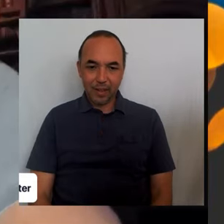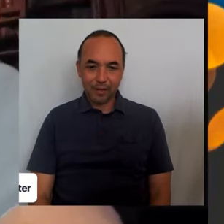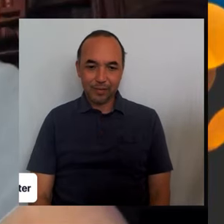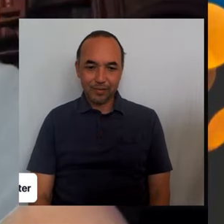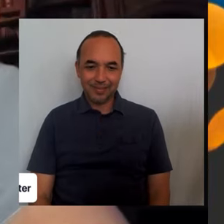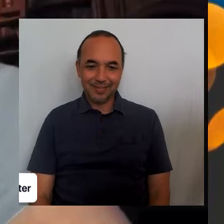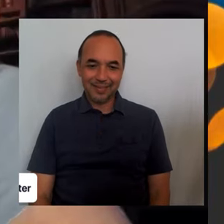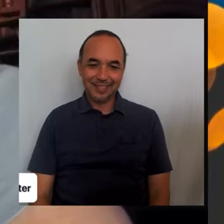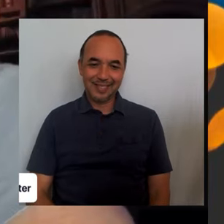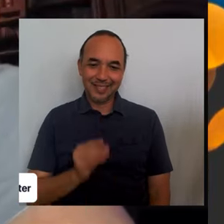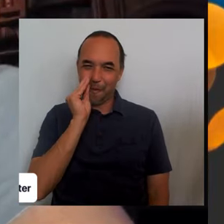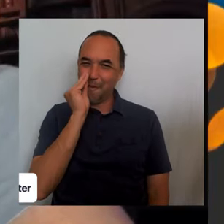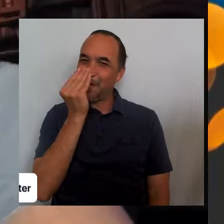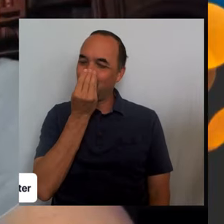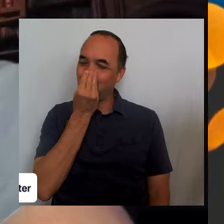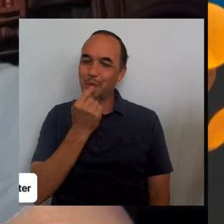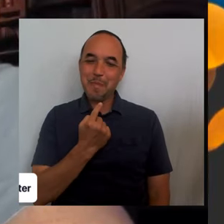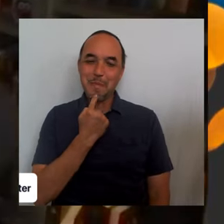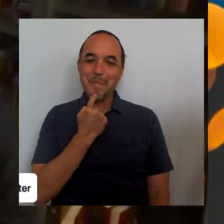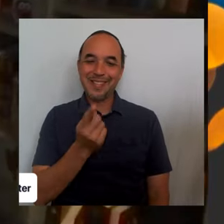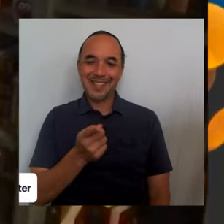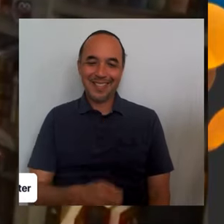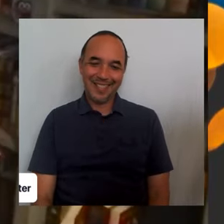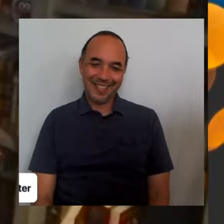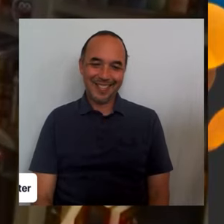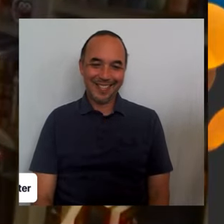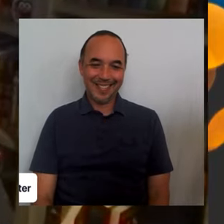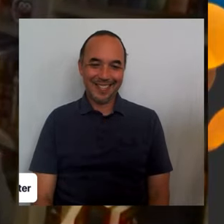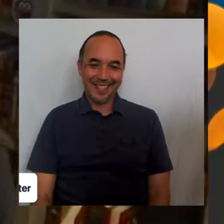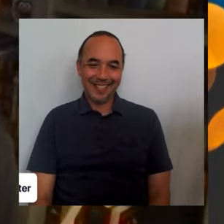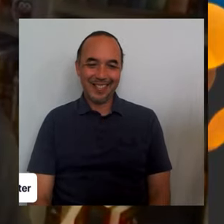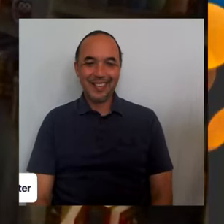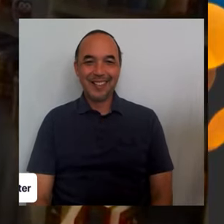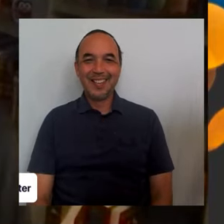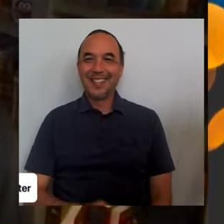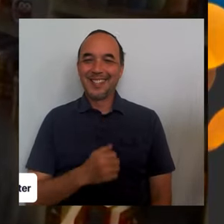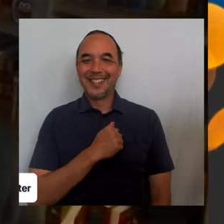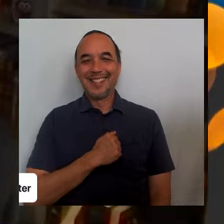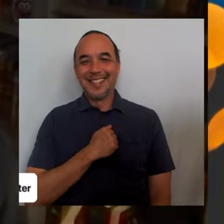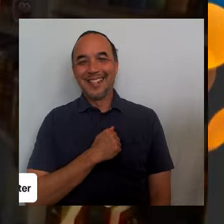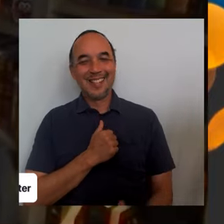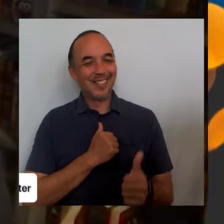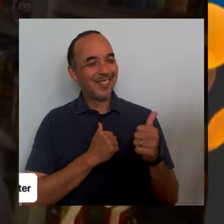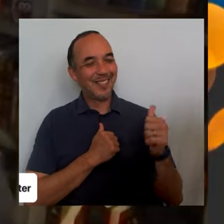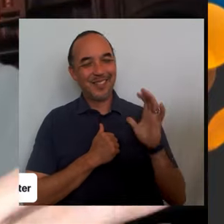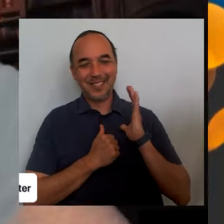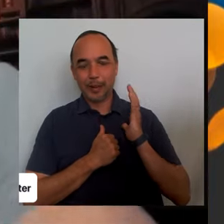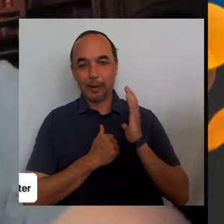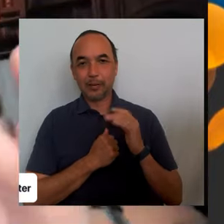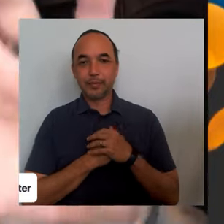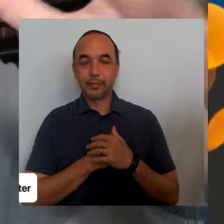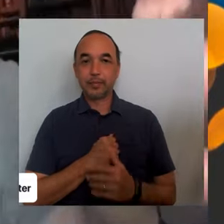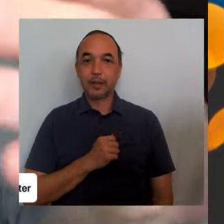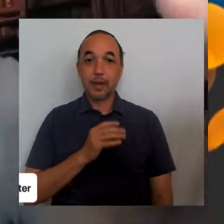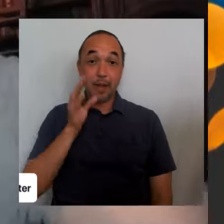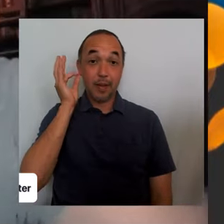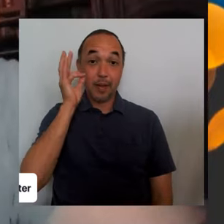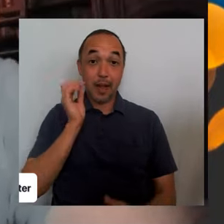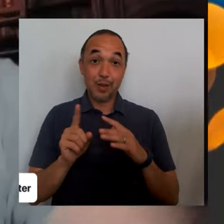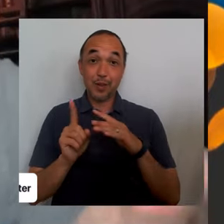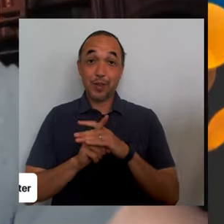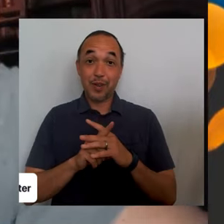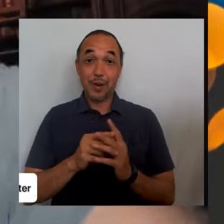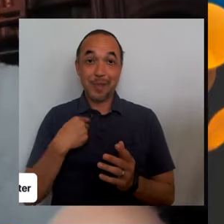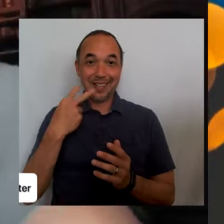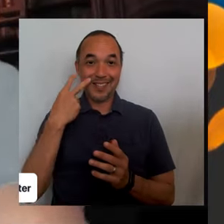Fleur just missed you so much, and now I'm so sorry. No, you're good. When Fleur came on, I watched like the faces here of